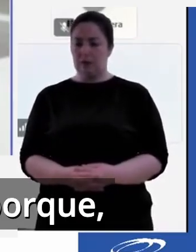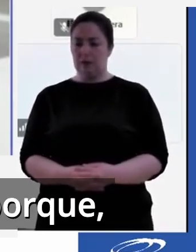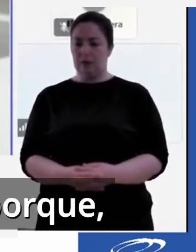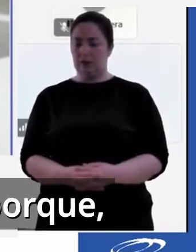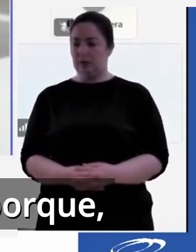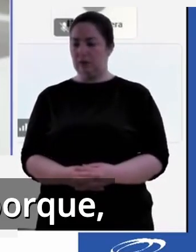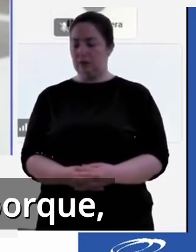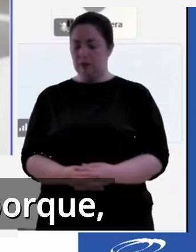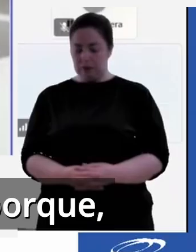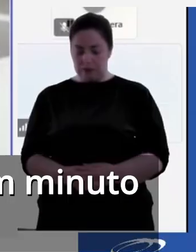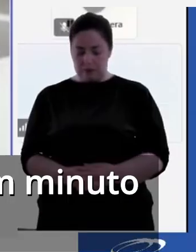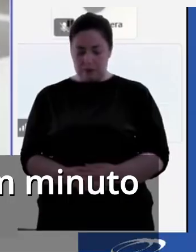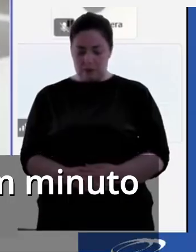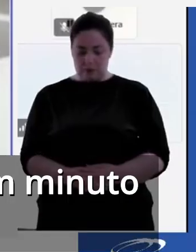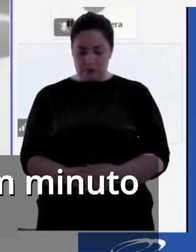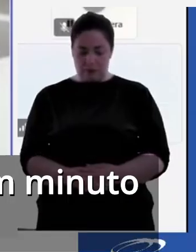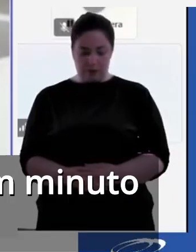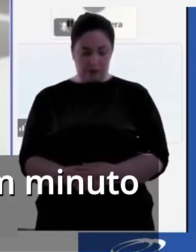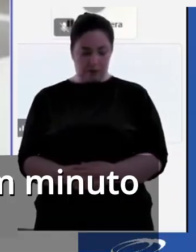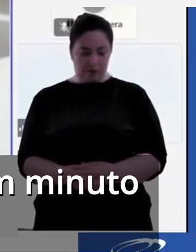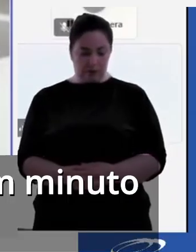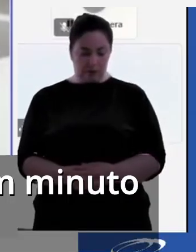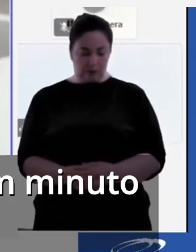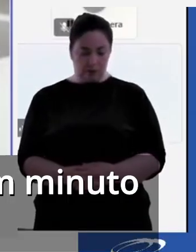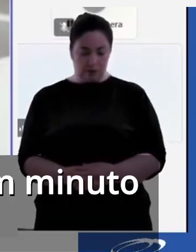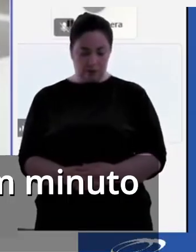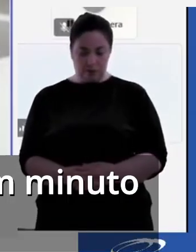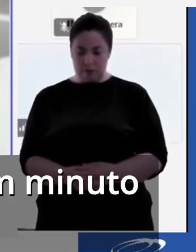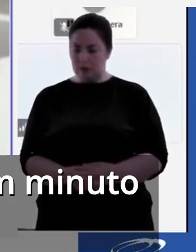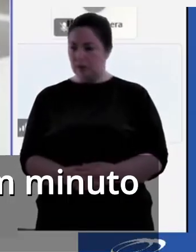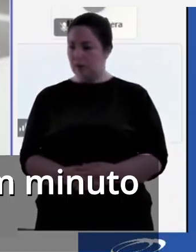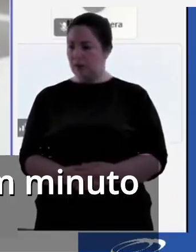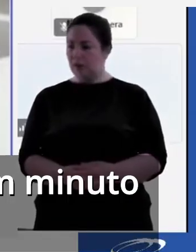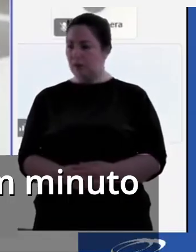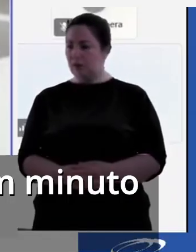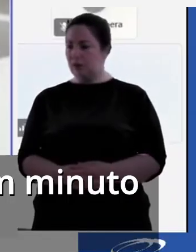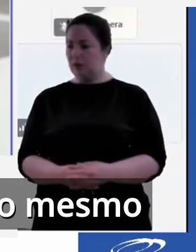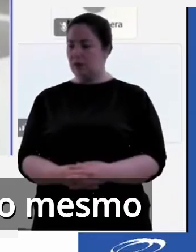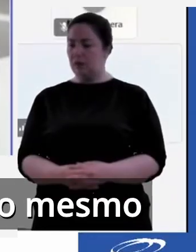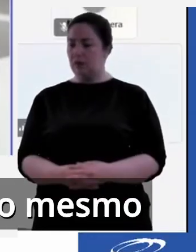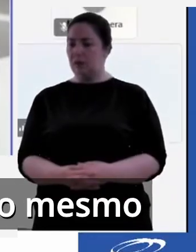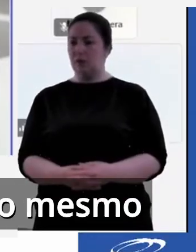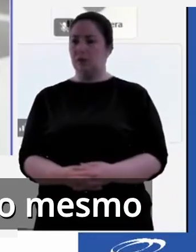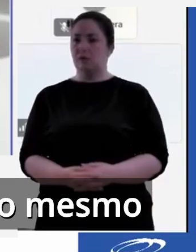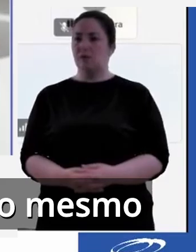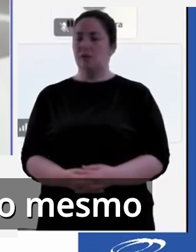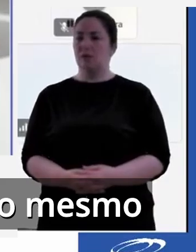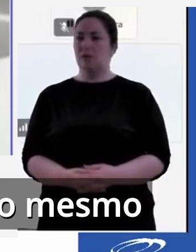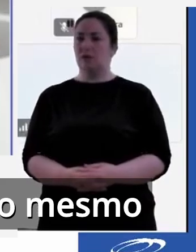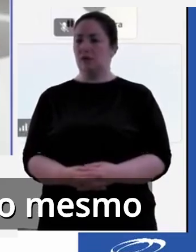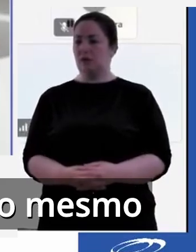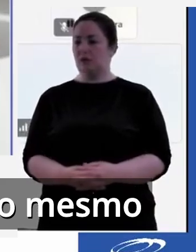cultures because, you know, according to guidelines, and I'll get to that in just a minute, you